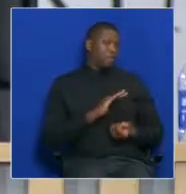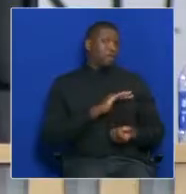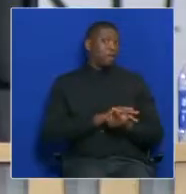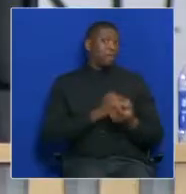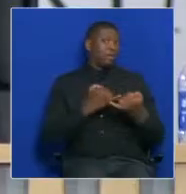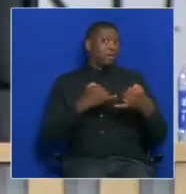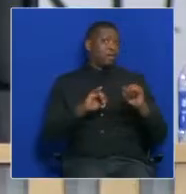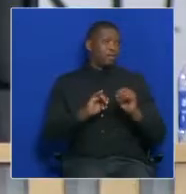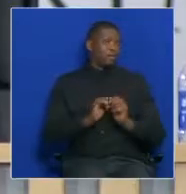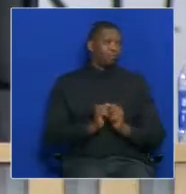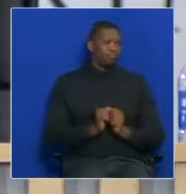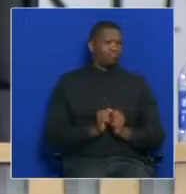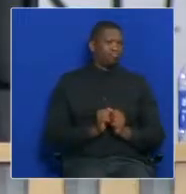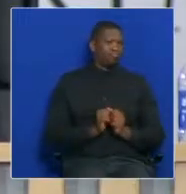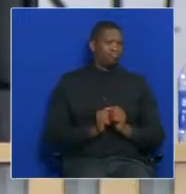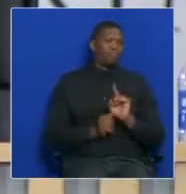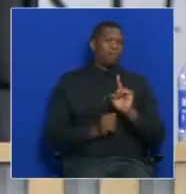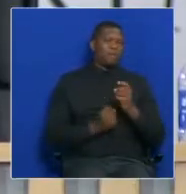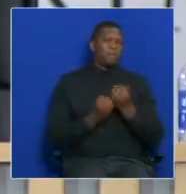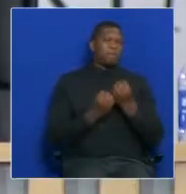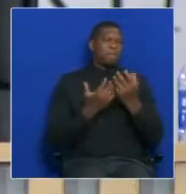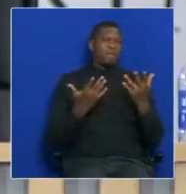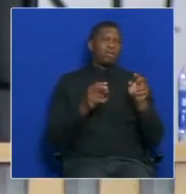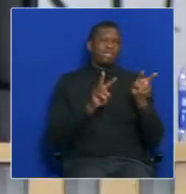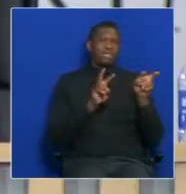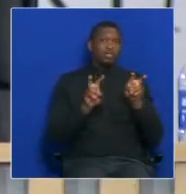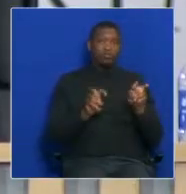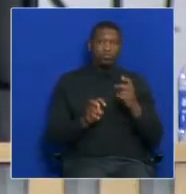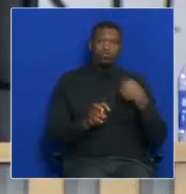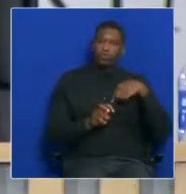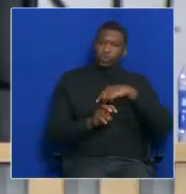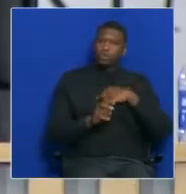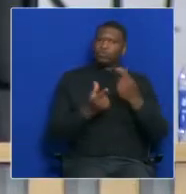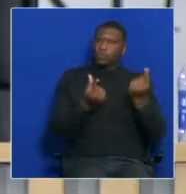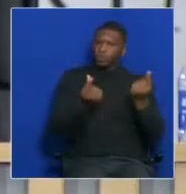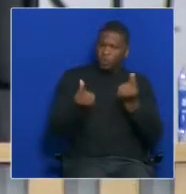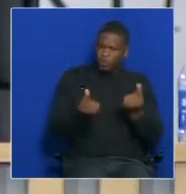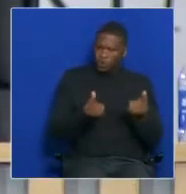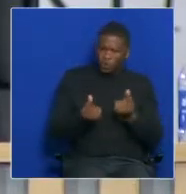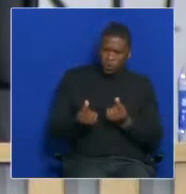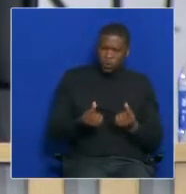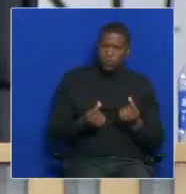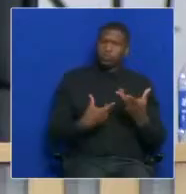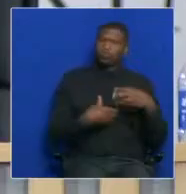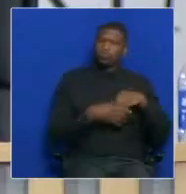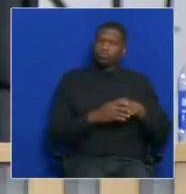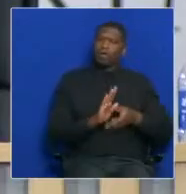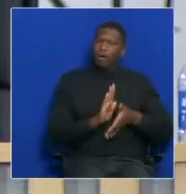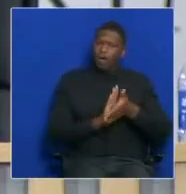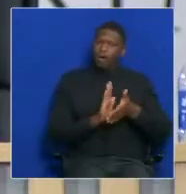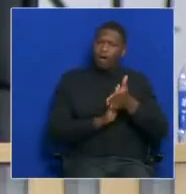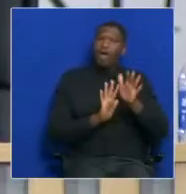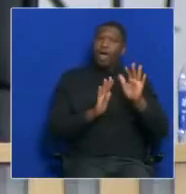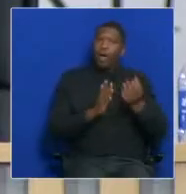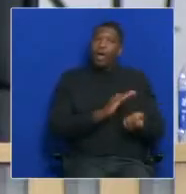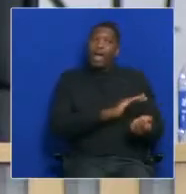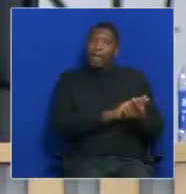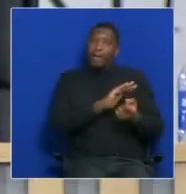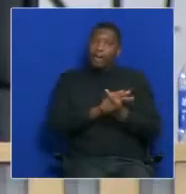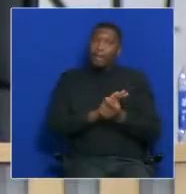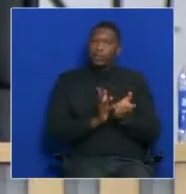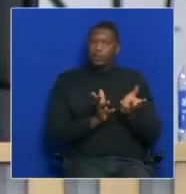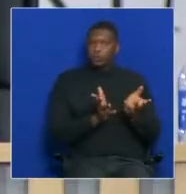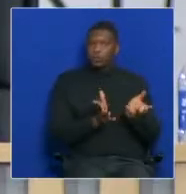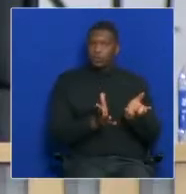But in most of the matters that we dealt with and were able to enroll, that is how it used to happen.